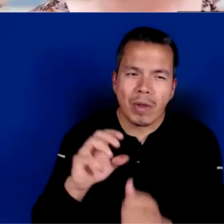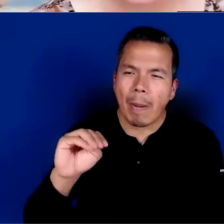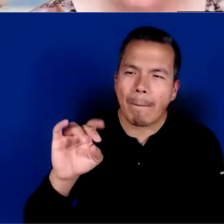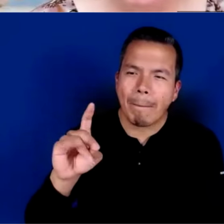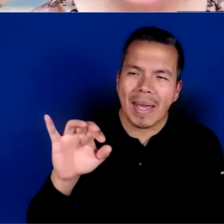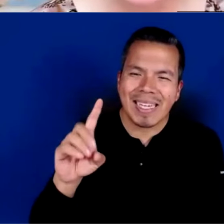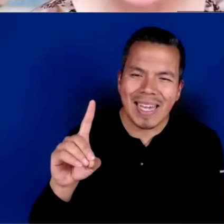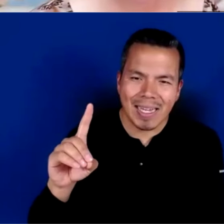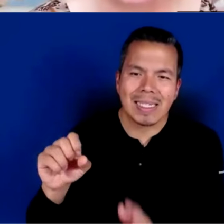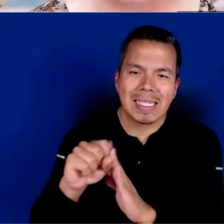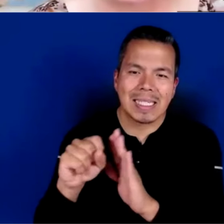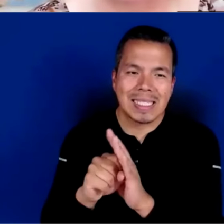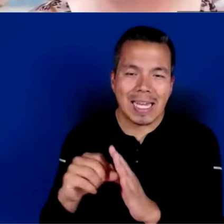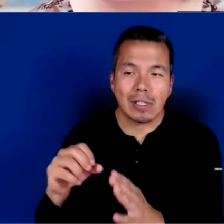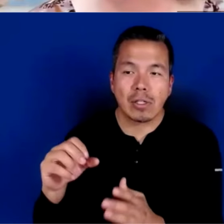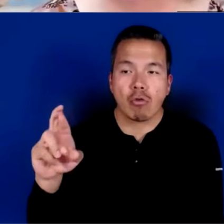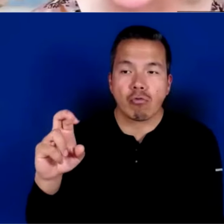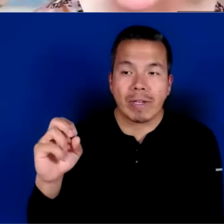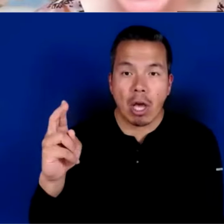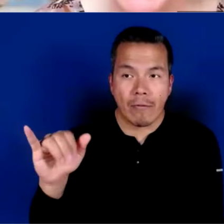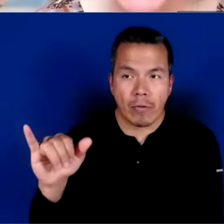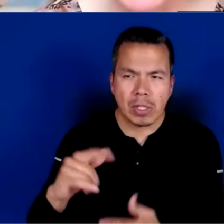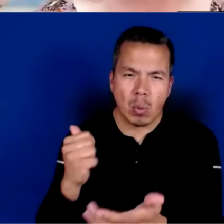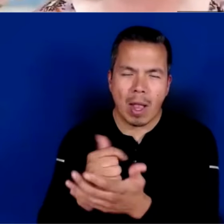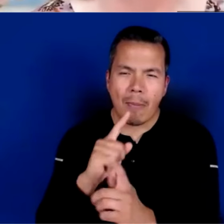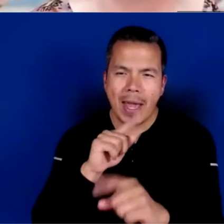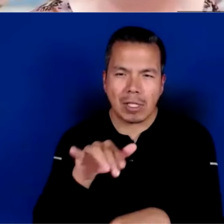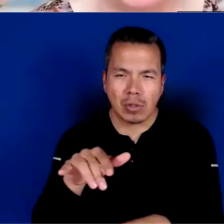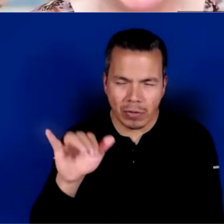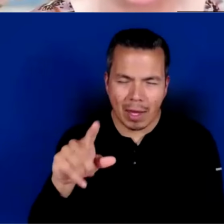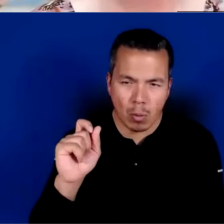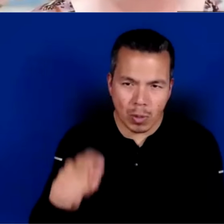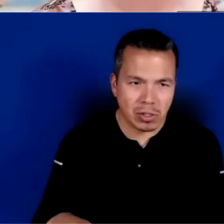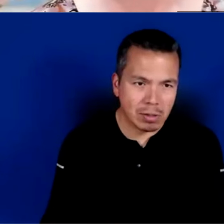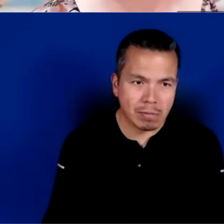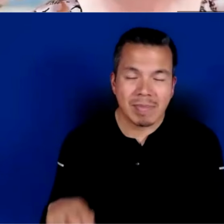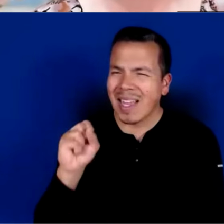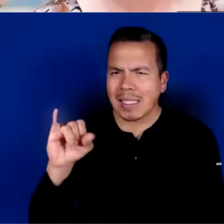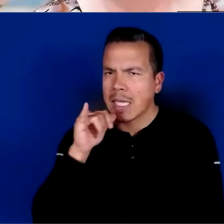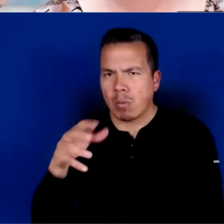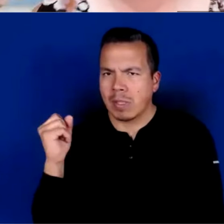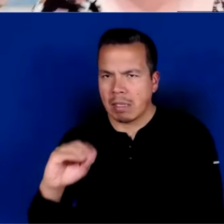recovery to help you answer that question. But SSI is not going to take anything. It's Medicaid.